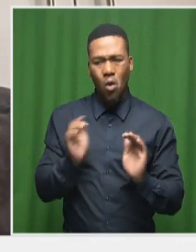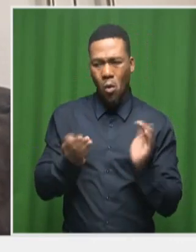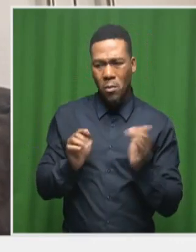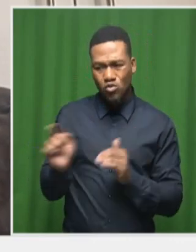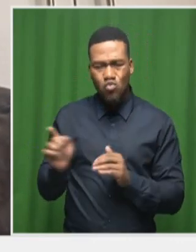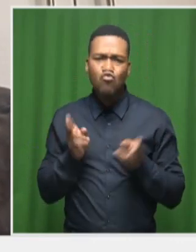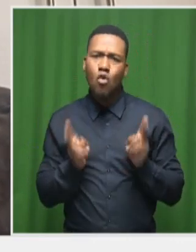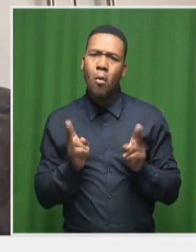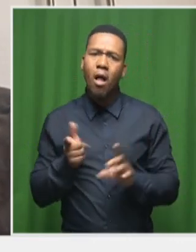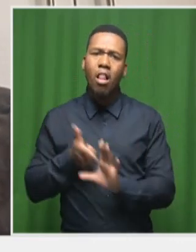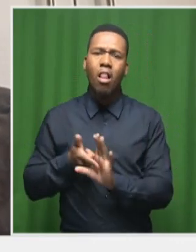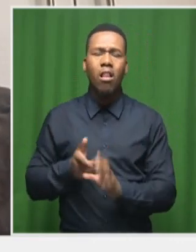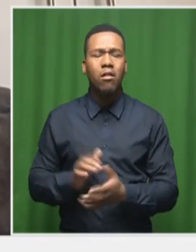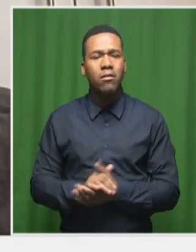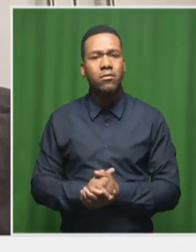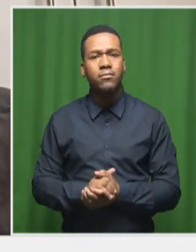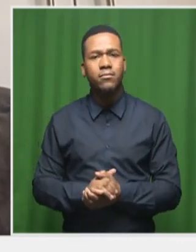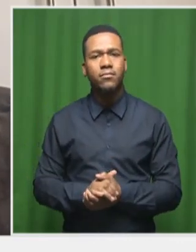fuel sources that we have?